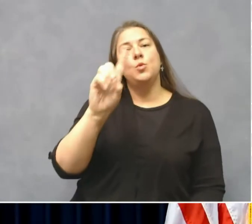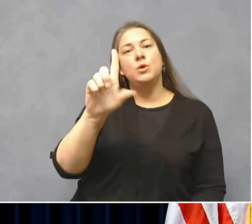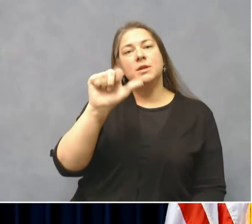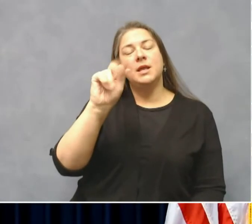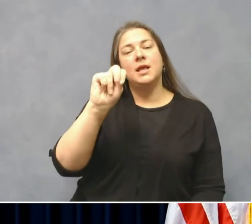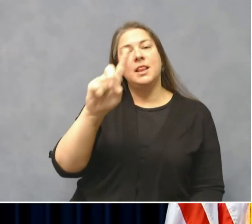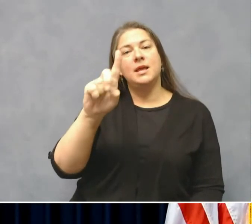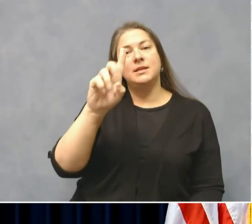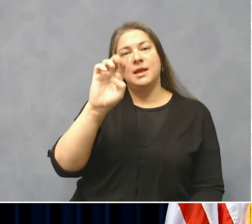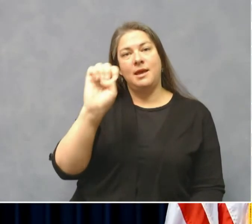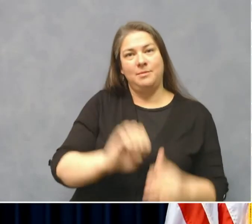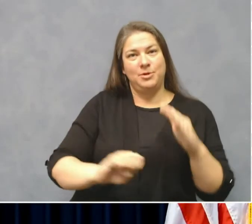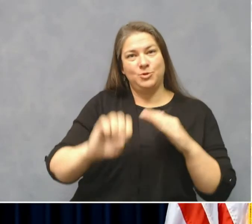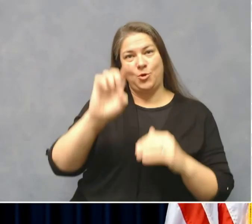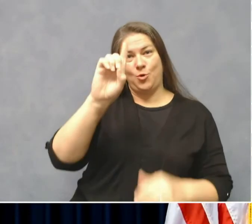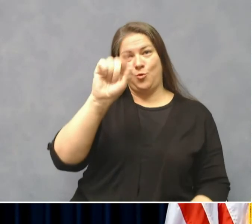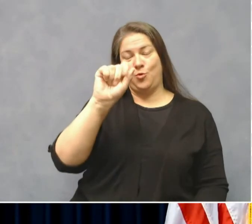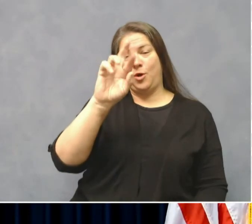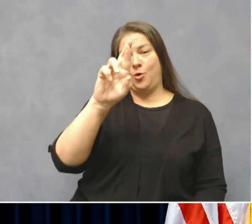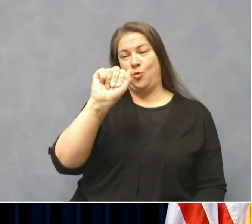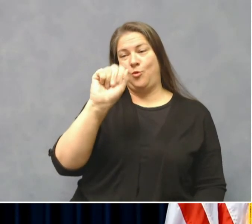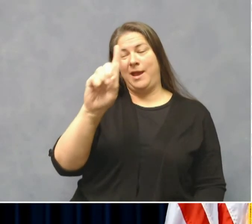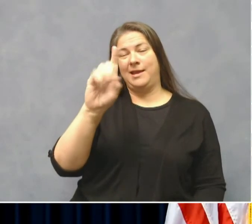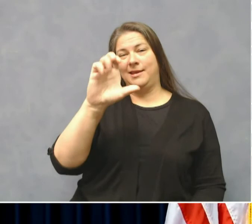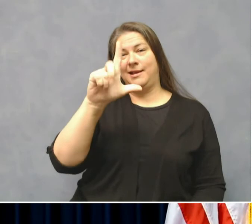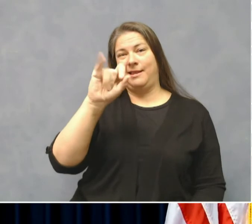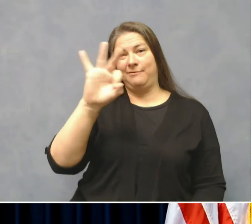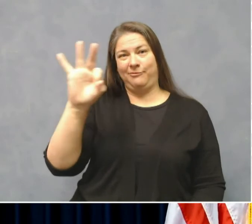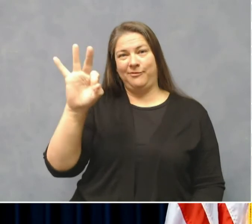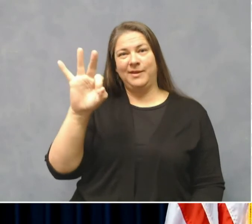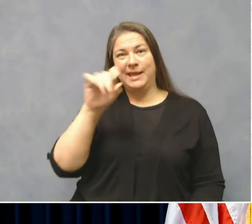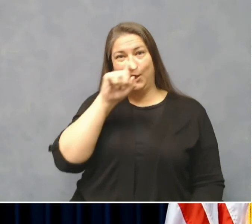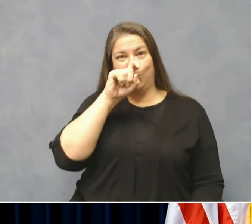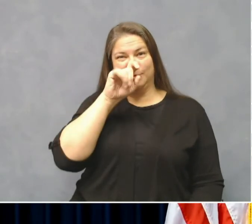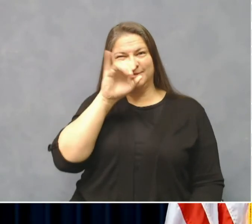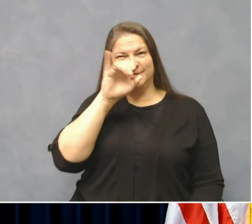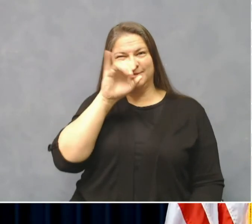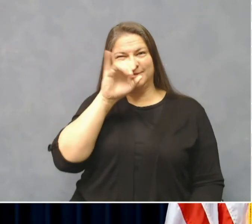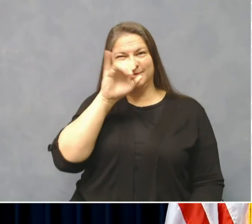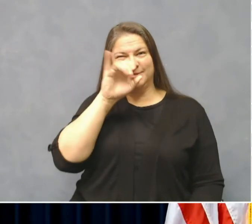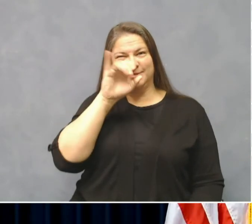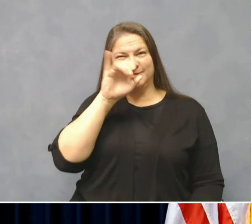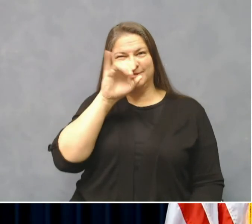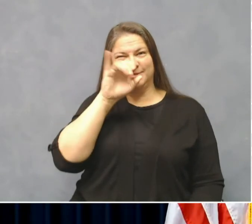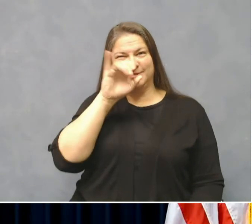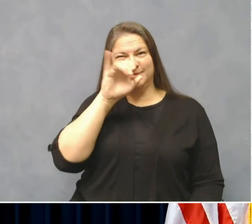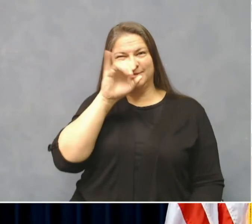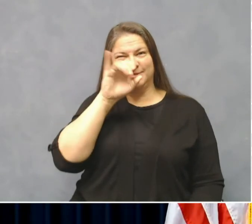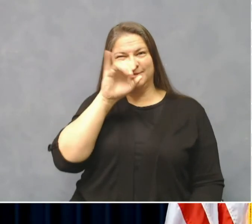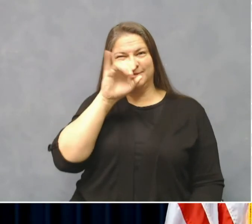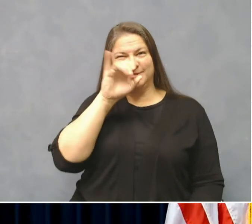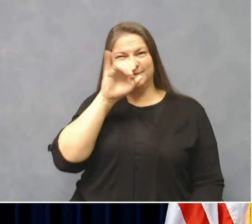They are the Eagles for today's mask and for working to protect.